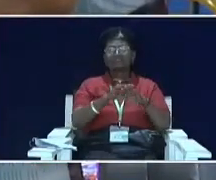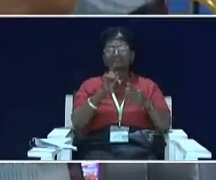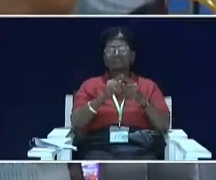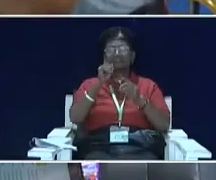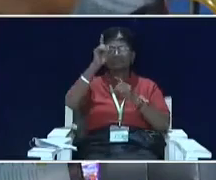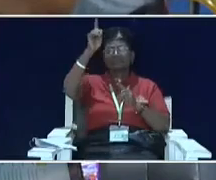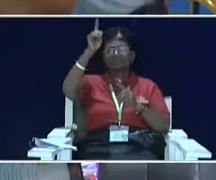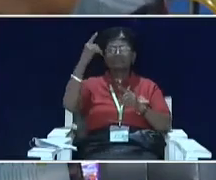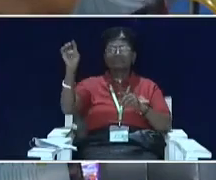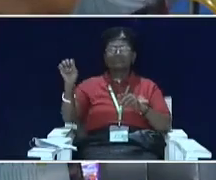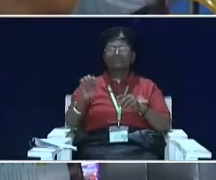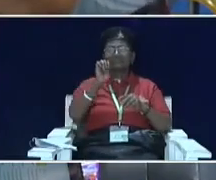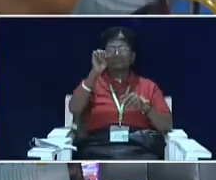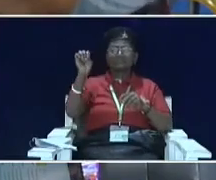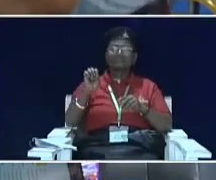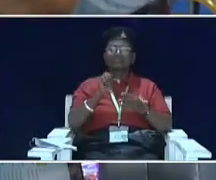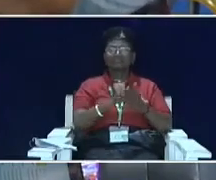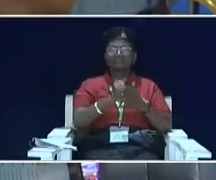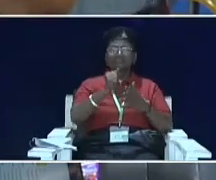forever.